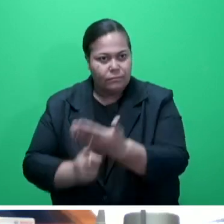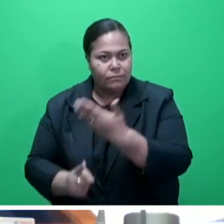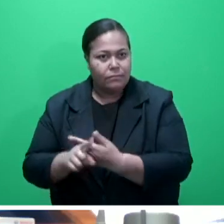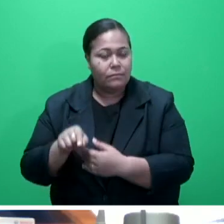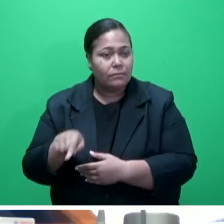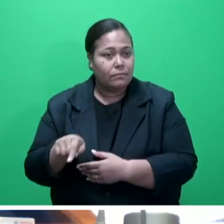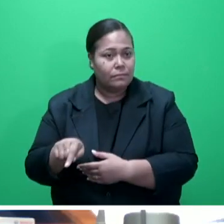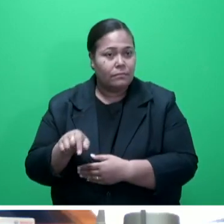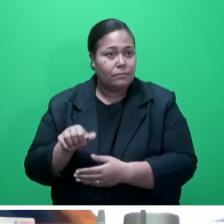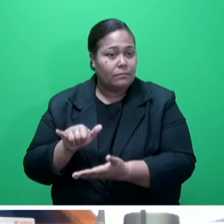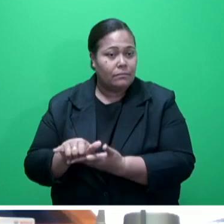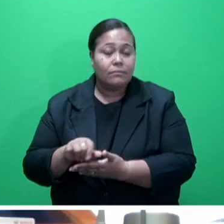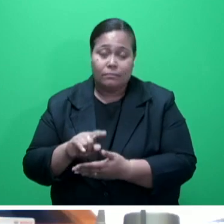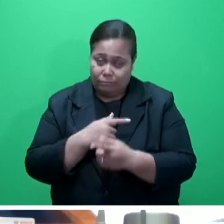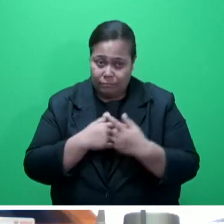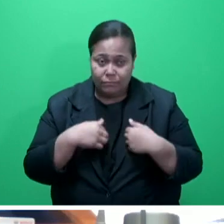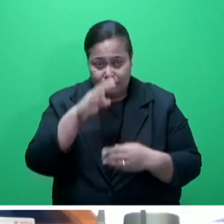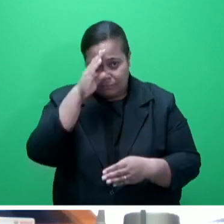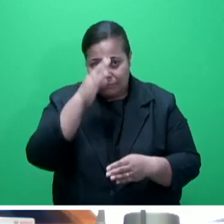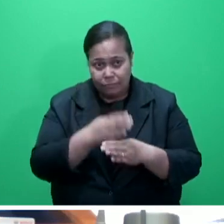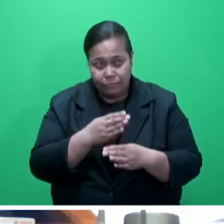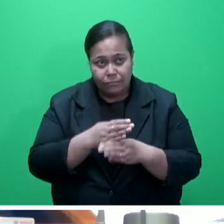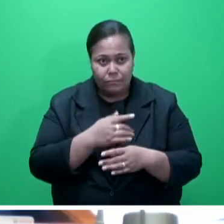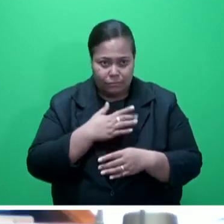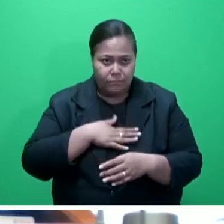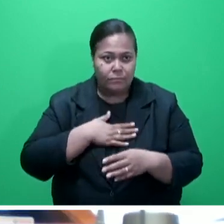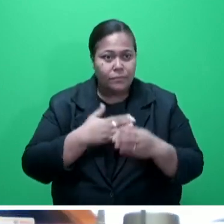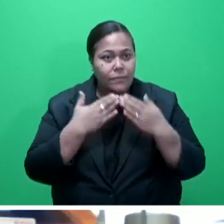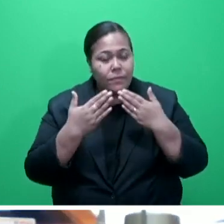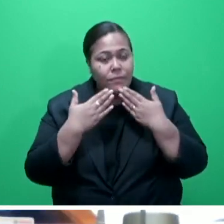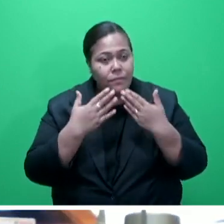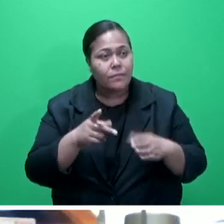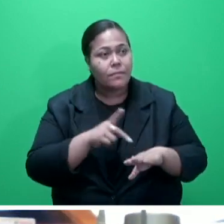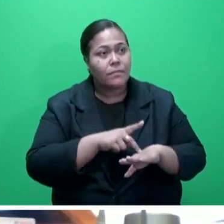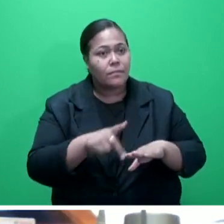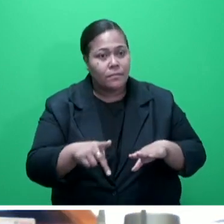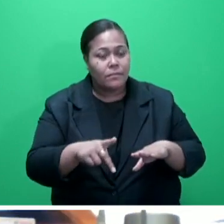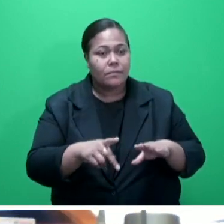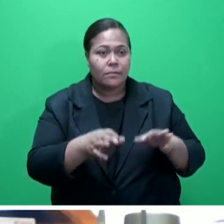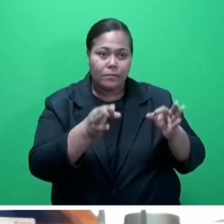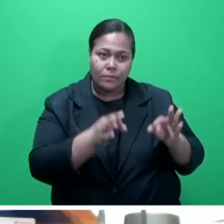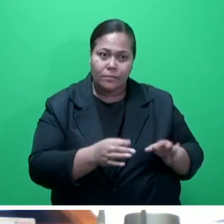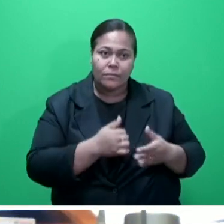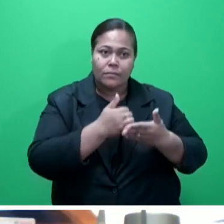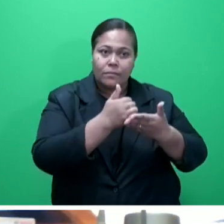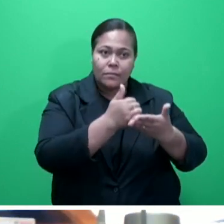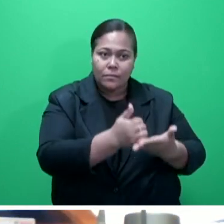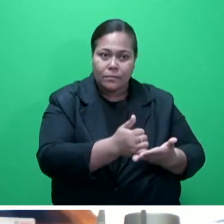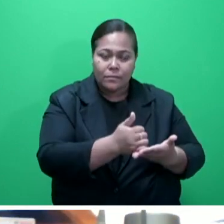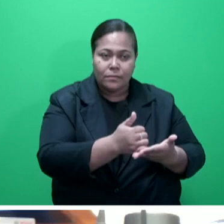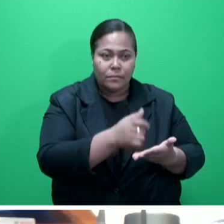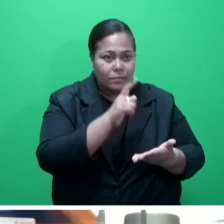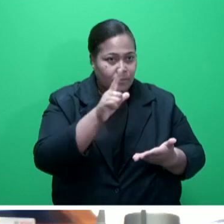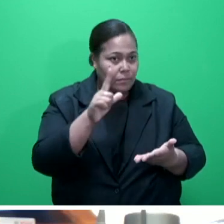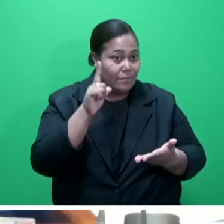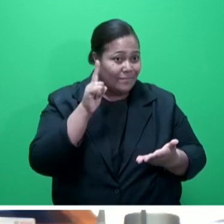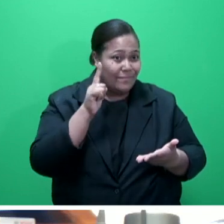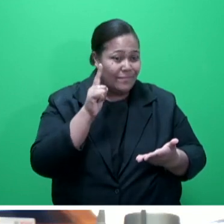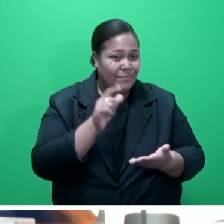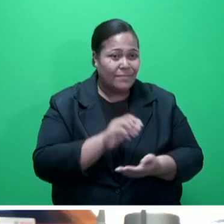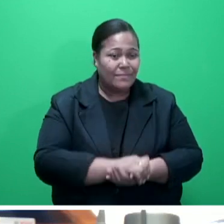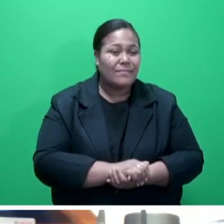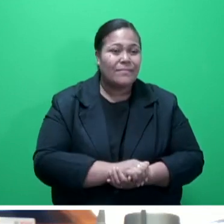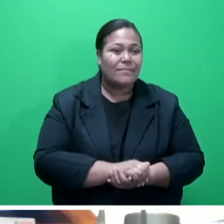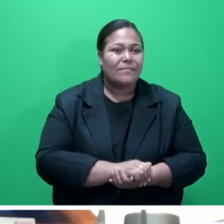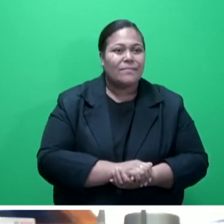we are hoping in this stage, and I'd like to thank Parliament for having unanimously decided to support the guarantee, that this guarantee